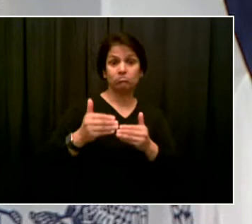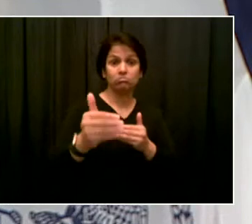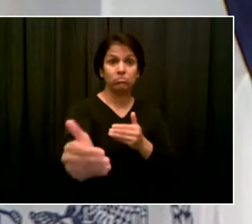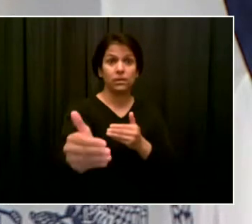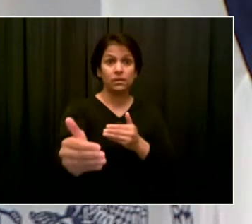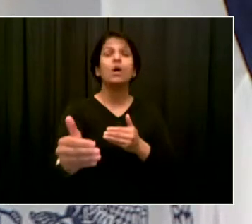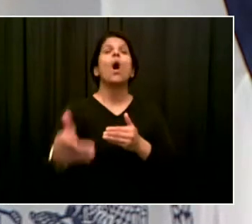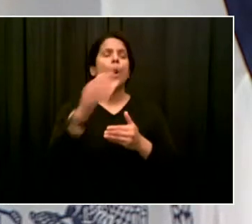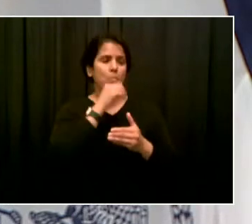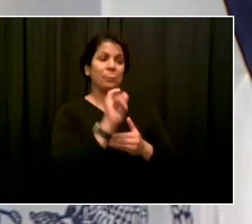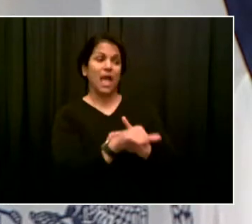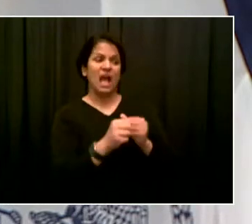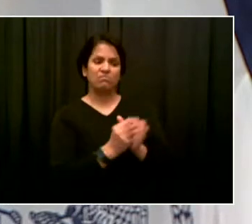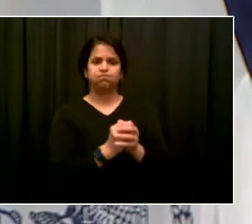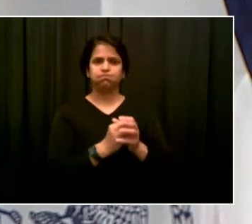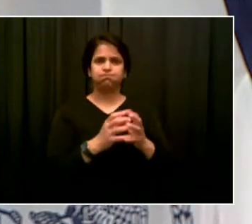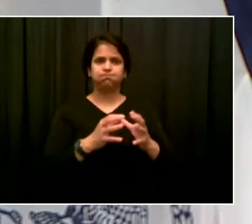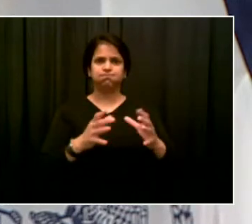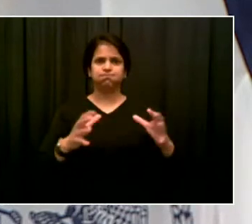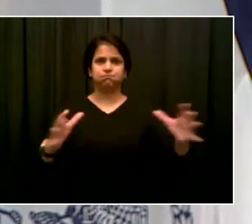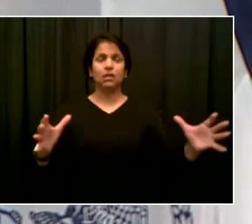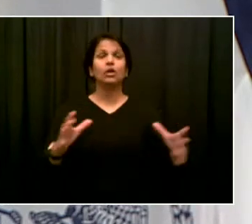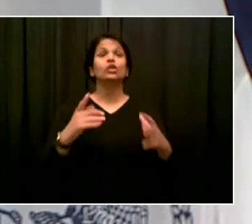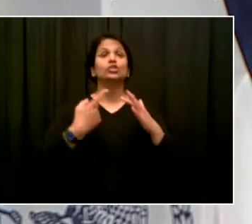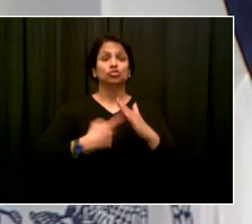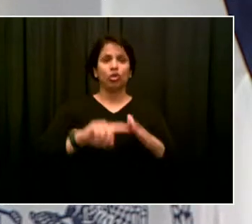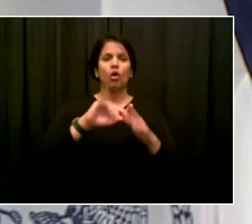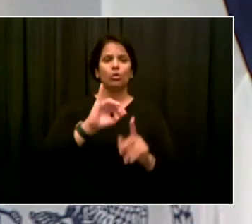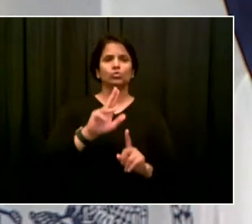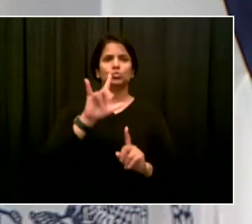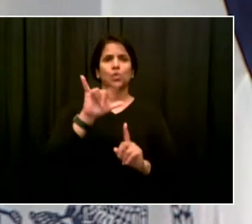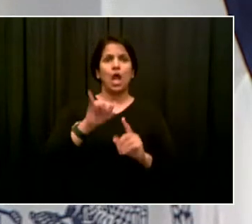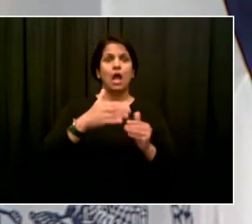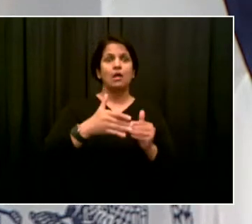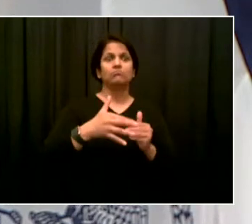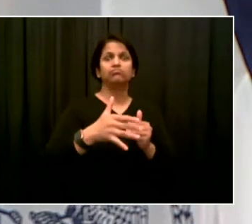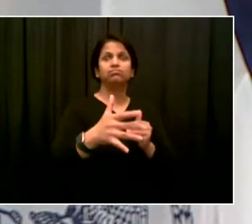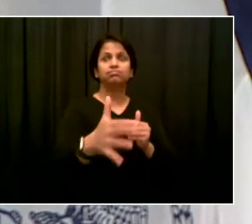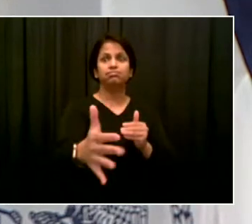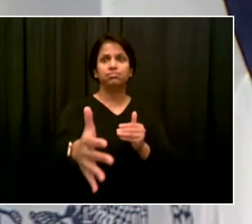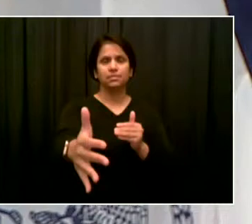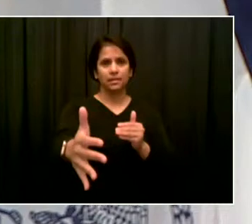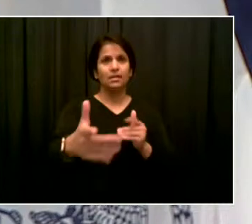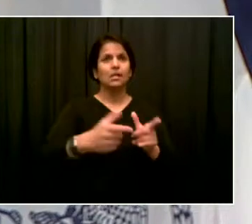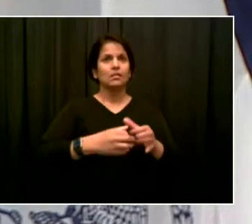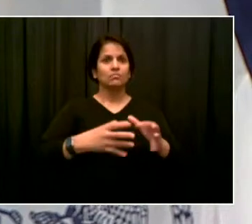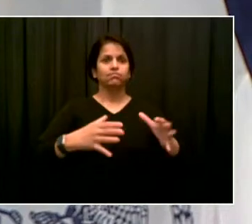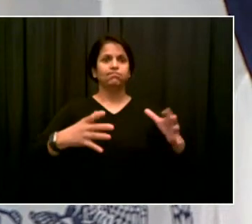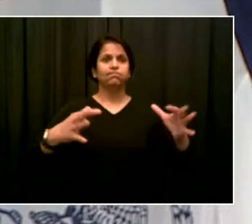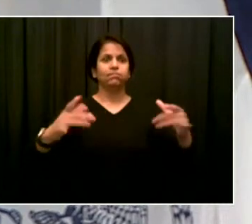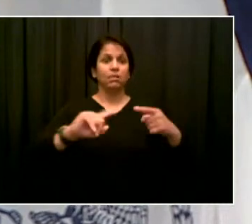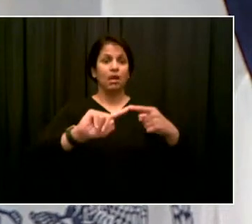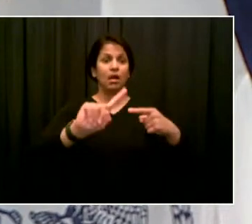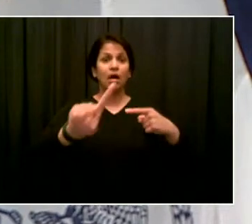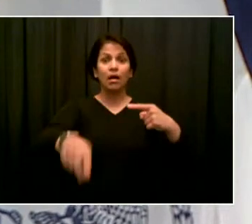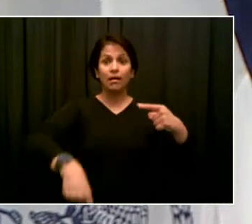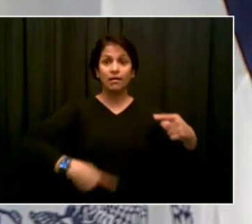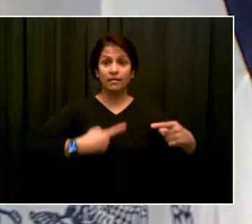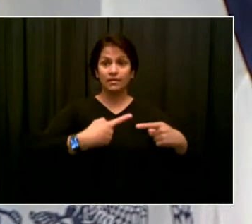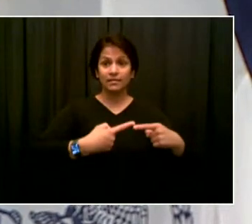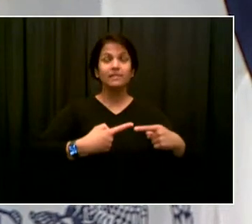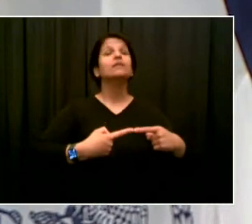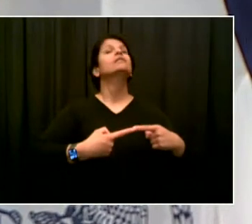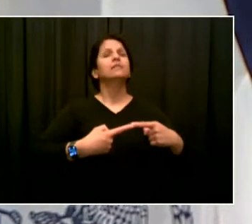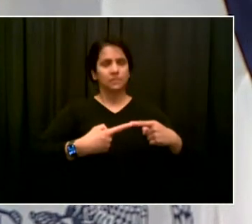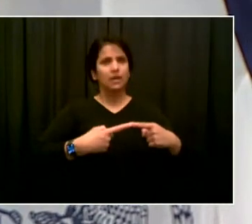way to June of 2022. So there's time to keep adding it piece by piece to reach citywide.